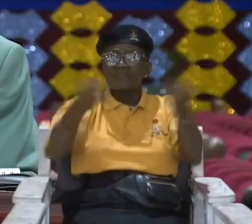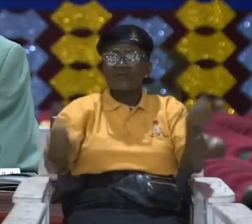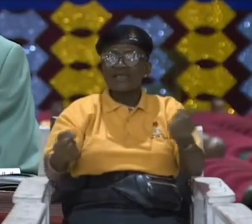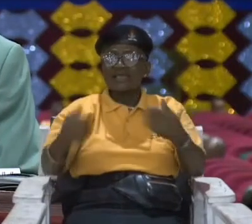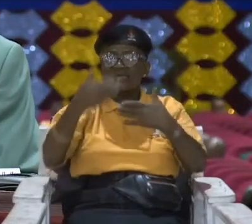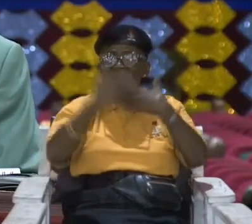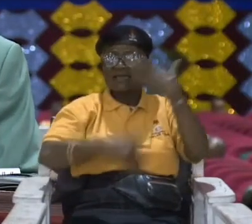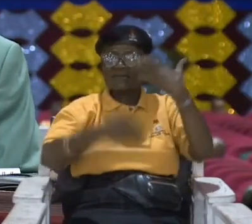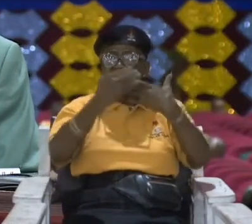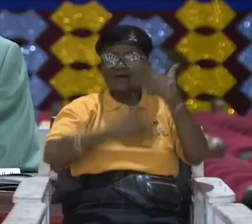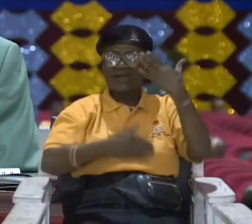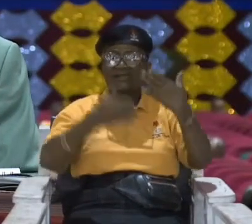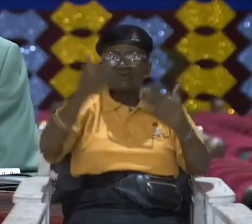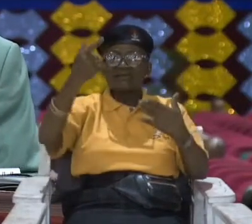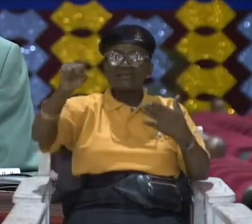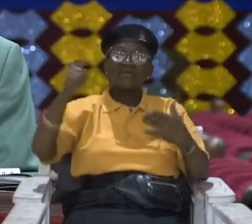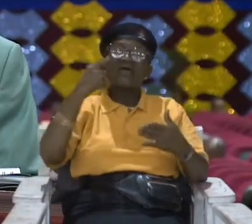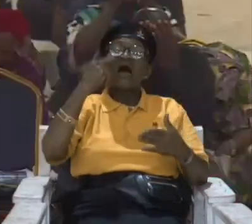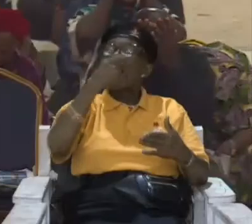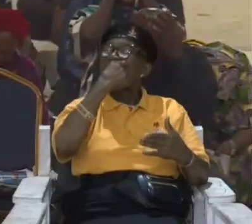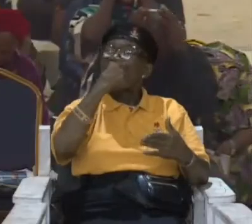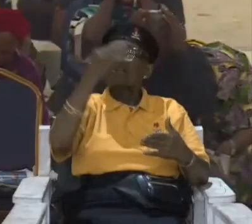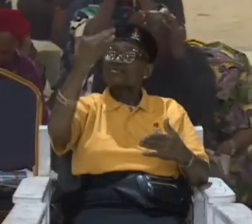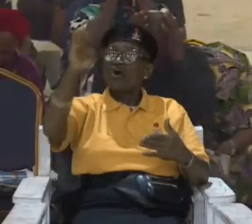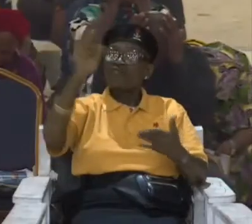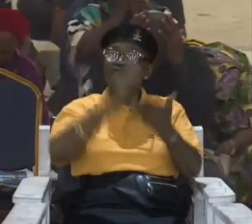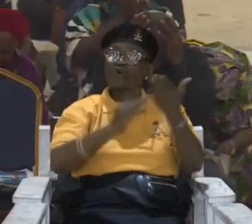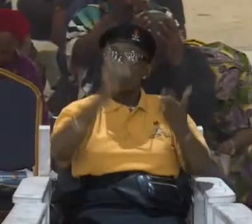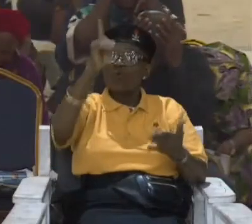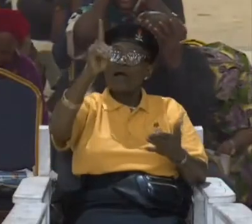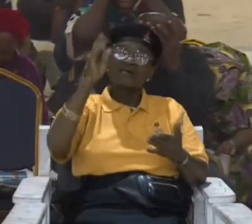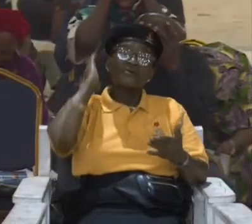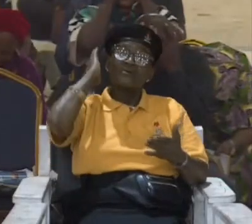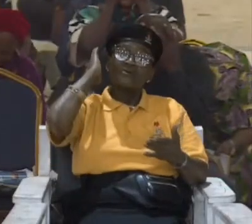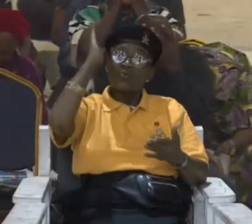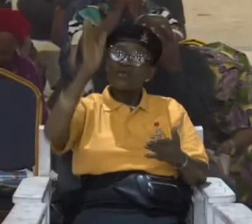the eyes of someone will open.